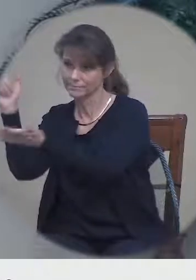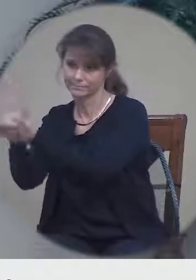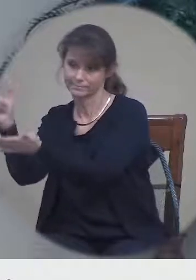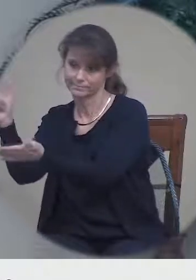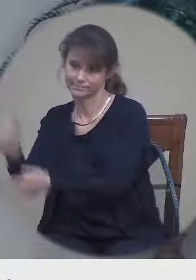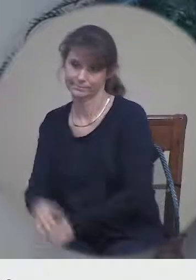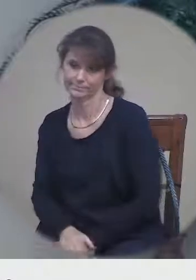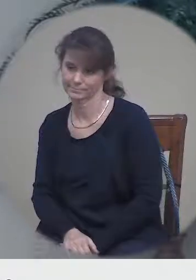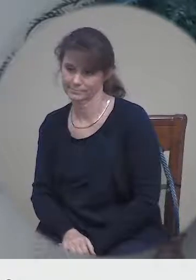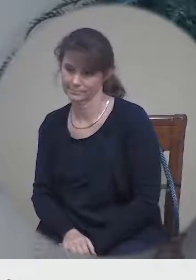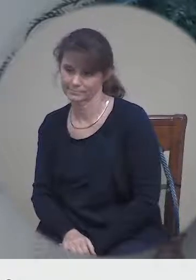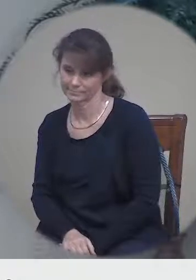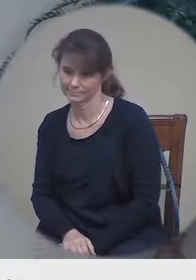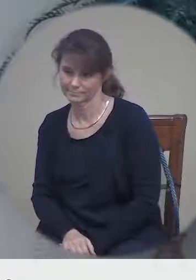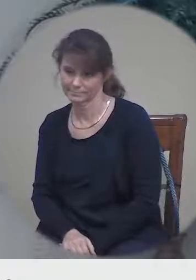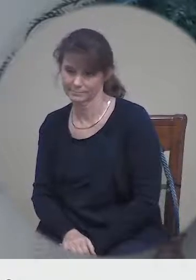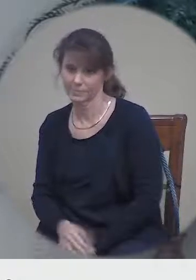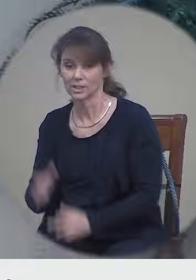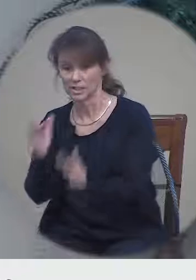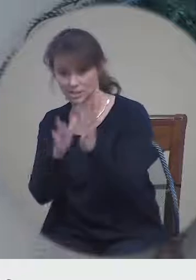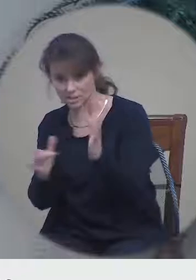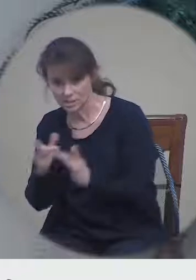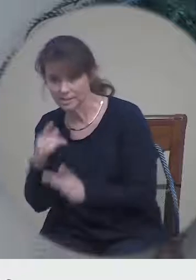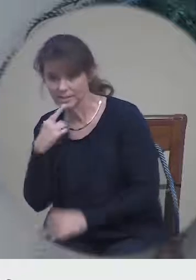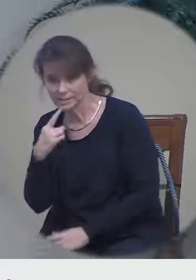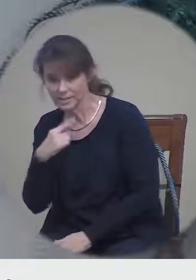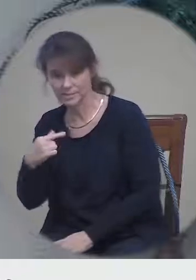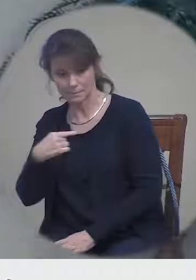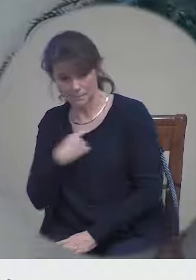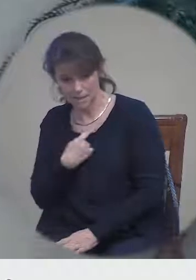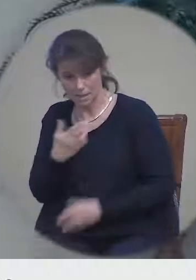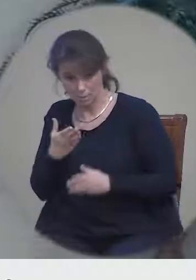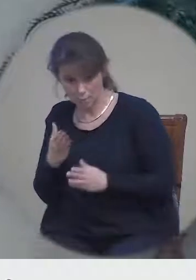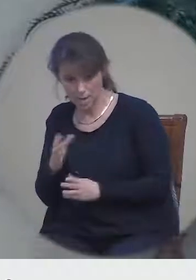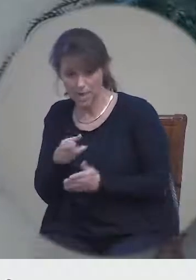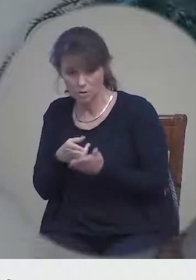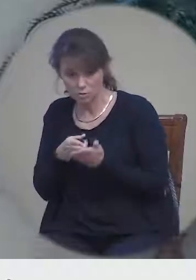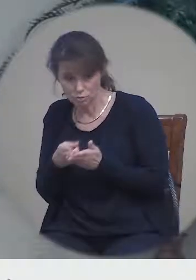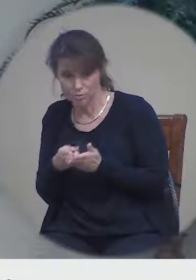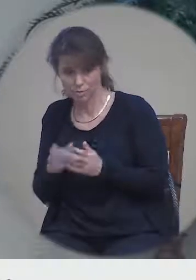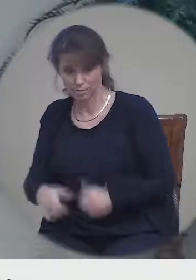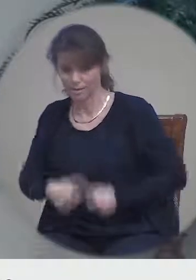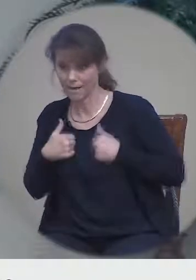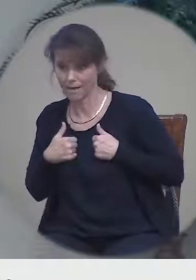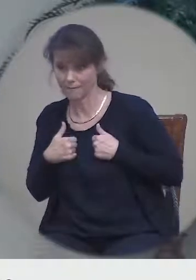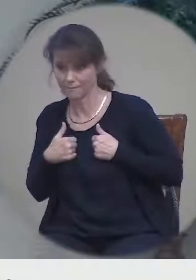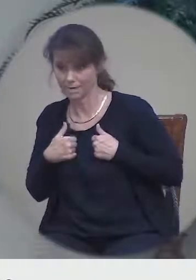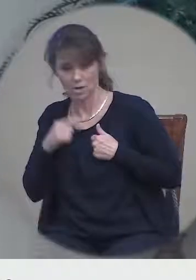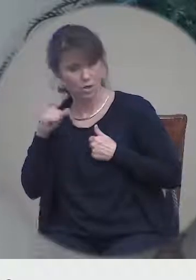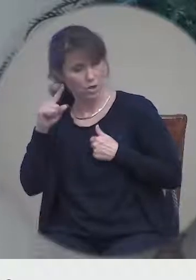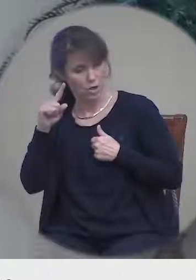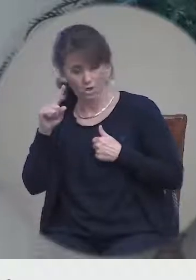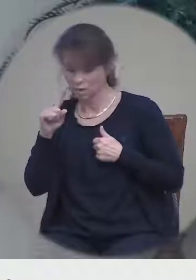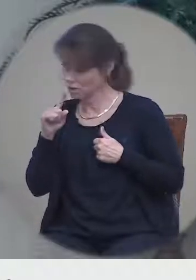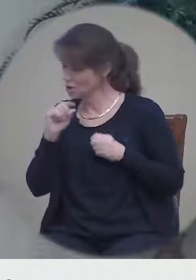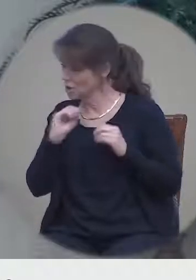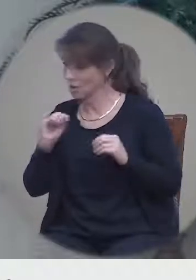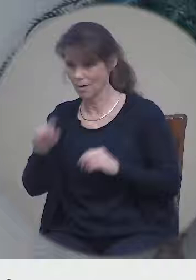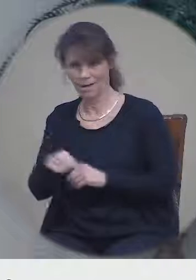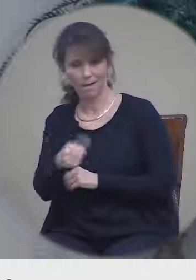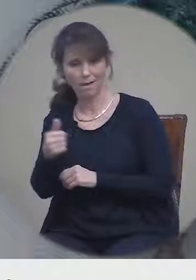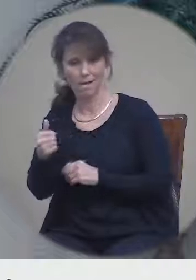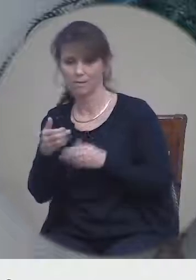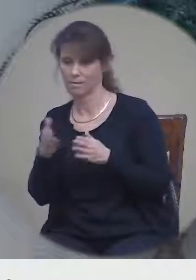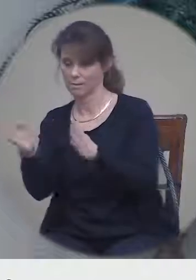I'm the way, I'm the truth, I'm the life. There is no other way, Jesus said. All right, yet once